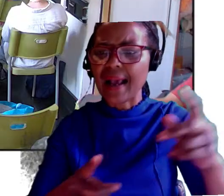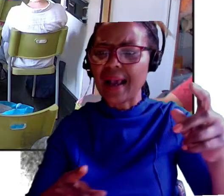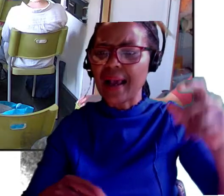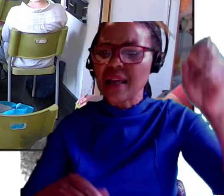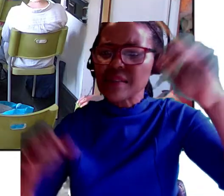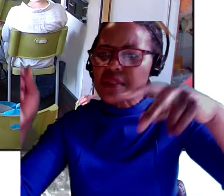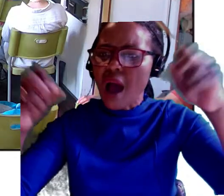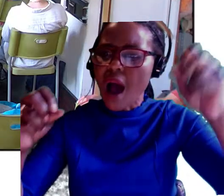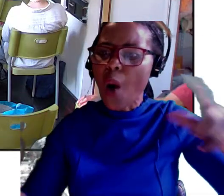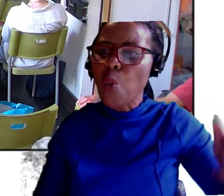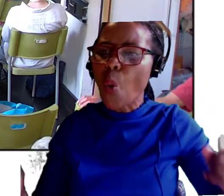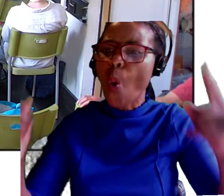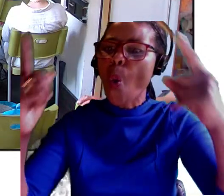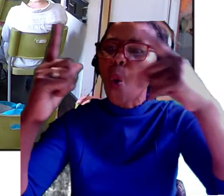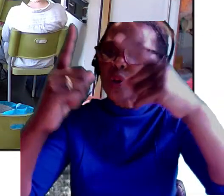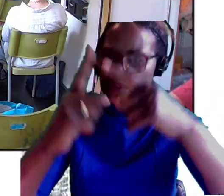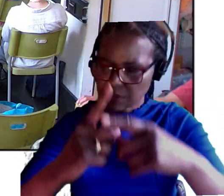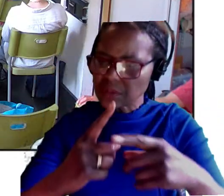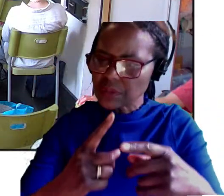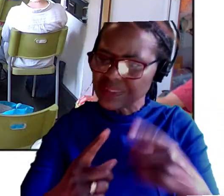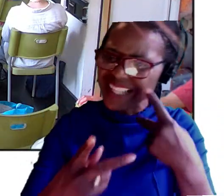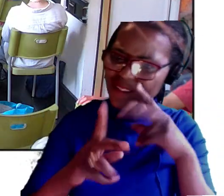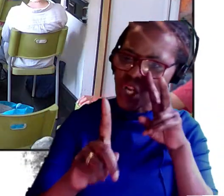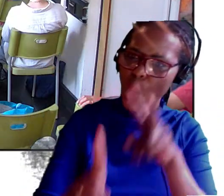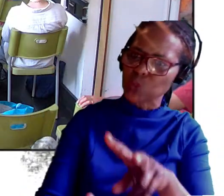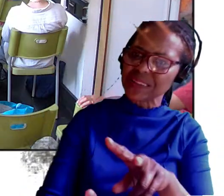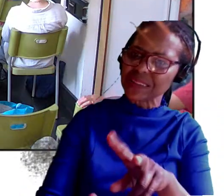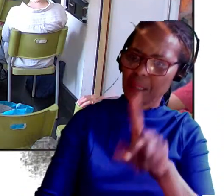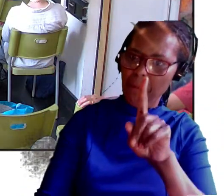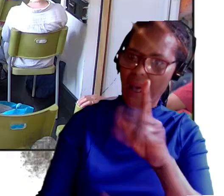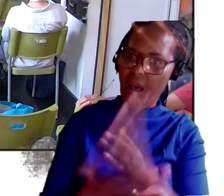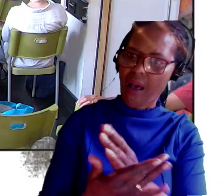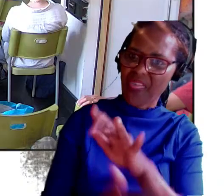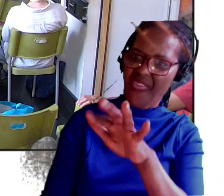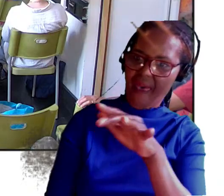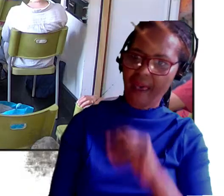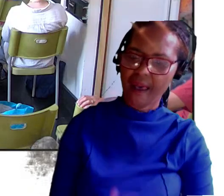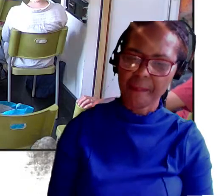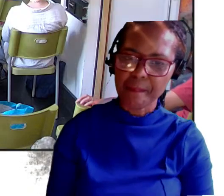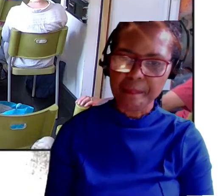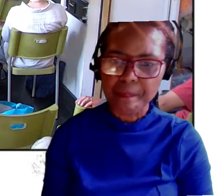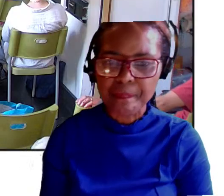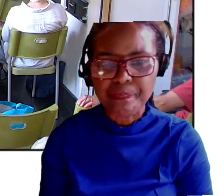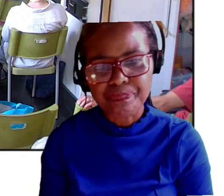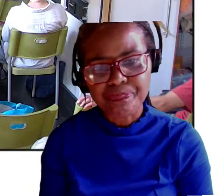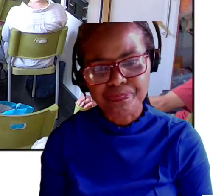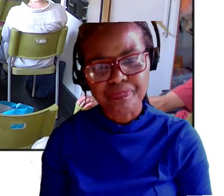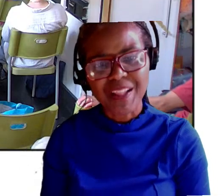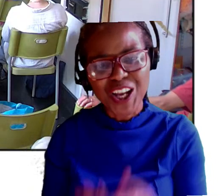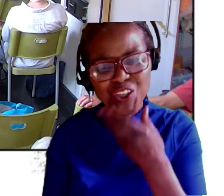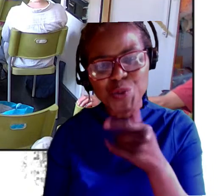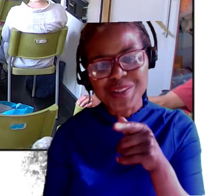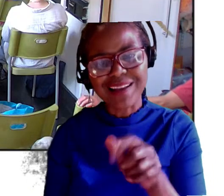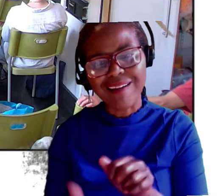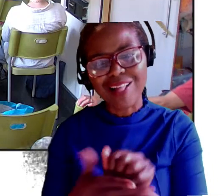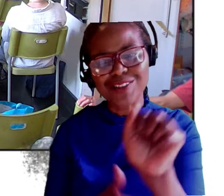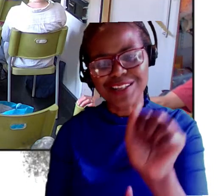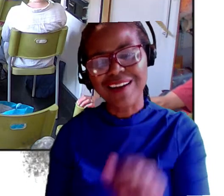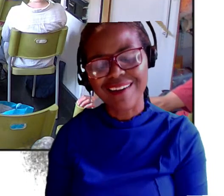about it. It's kind of like cultural. She'll use it culturally, I think, as much as anything.